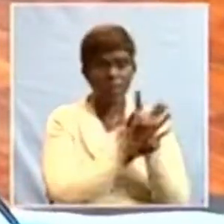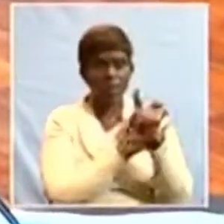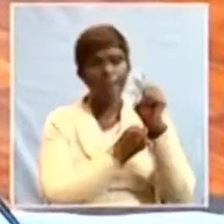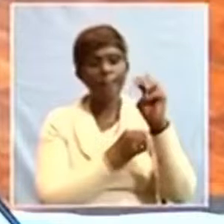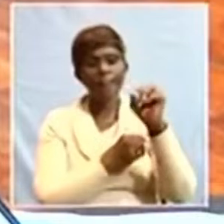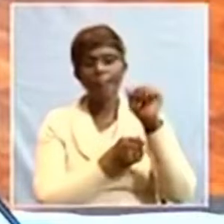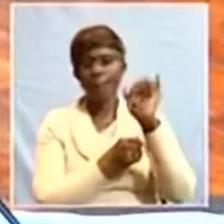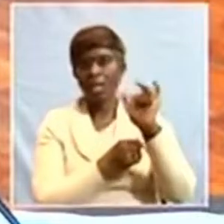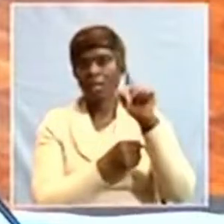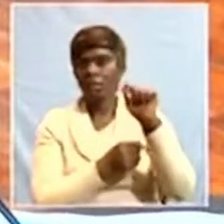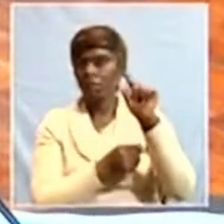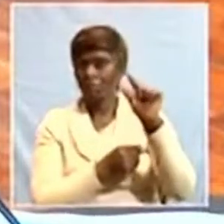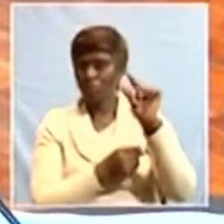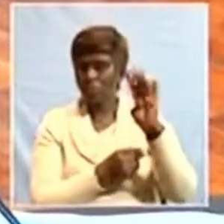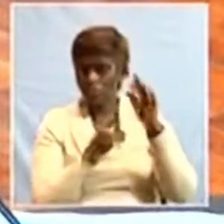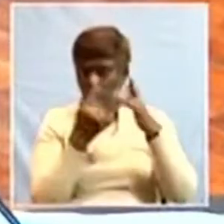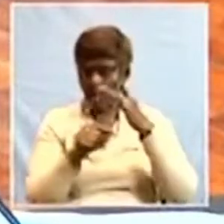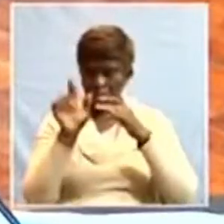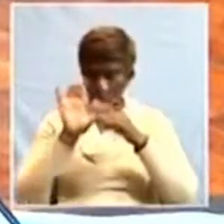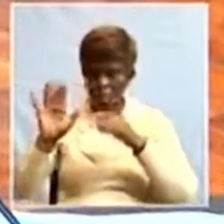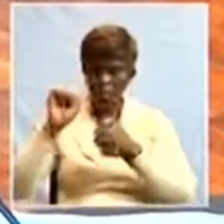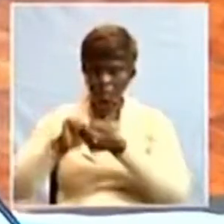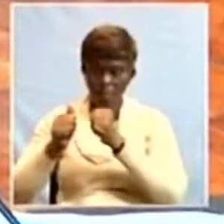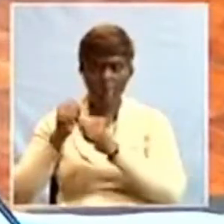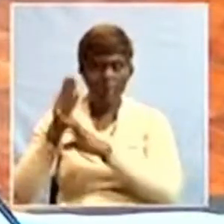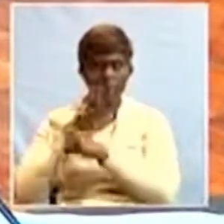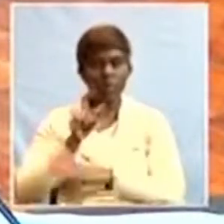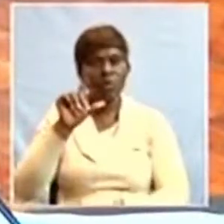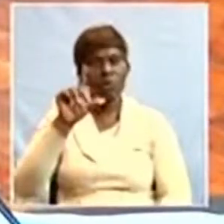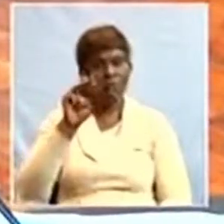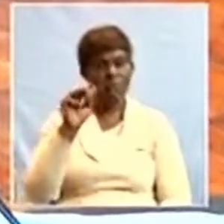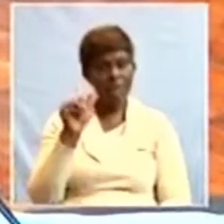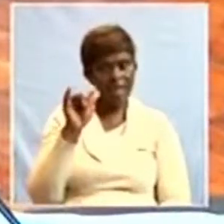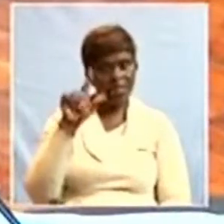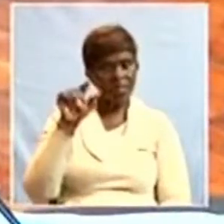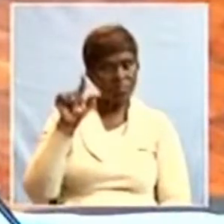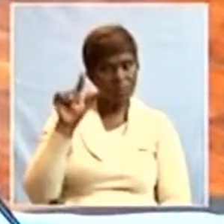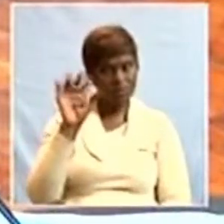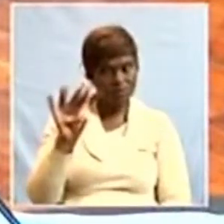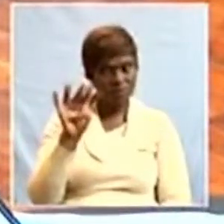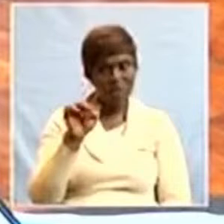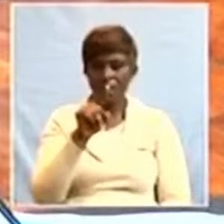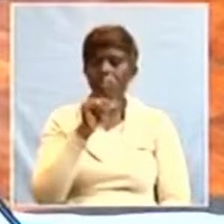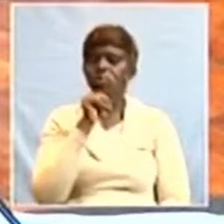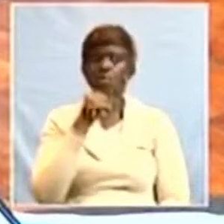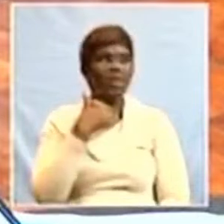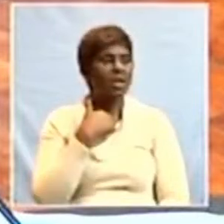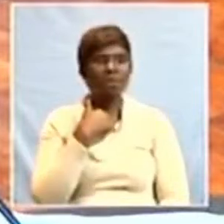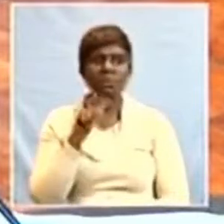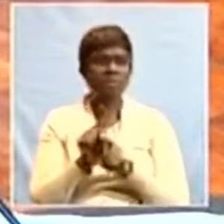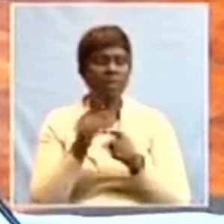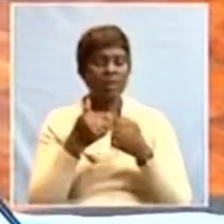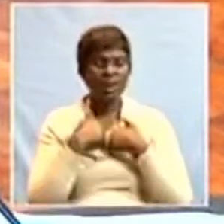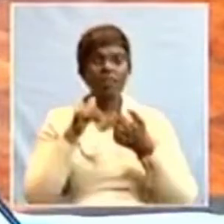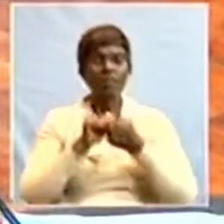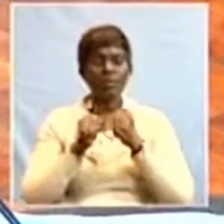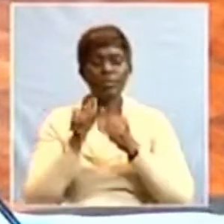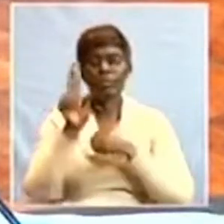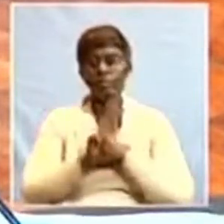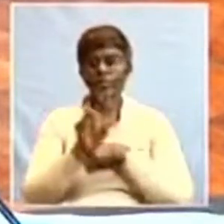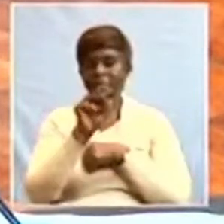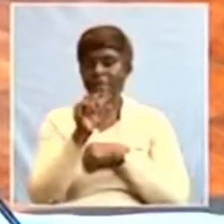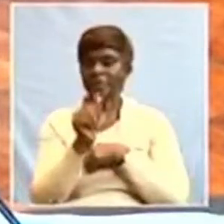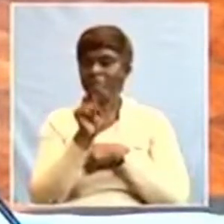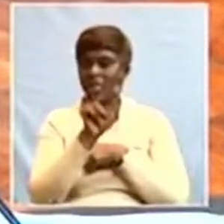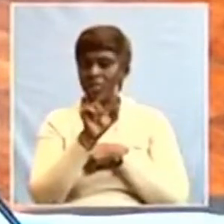May 2024. So whatever query is before May 2023, it's affected. They didn't have the system. They were using manual. Hence, we